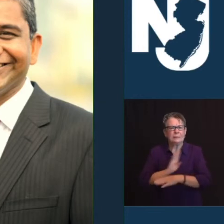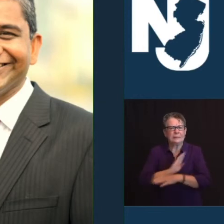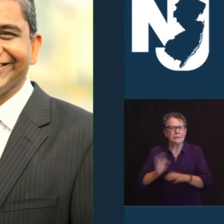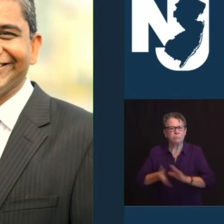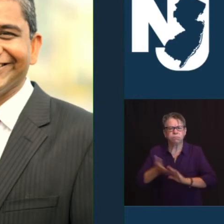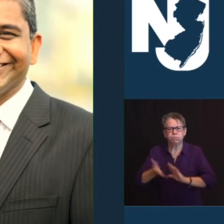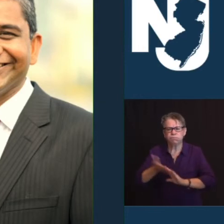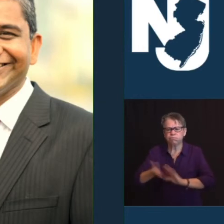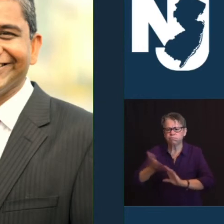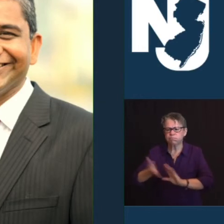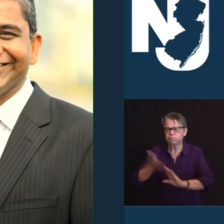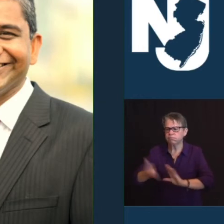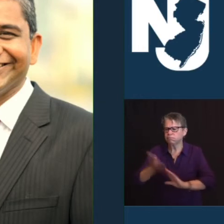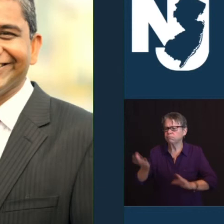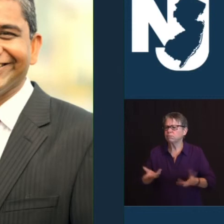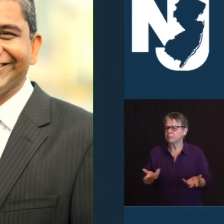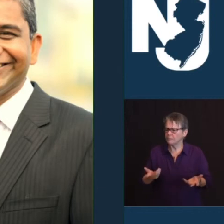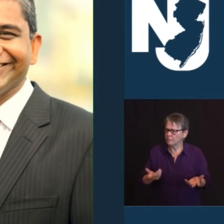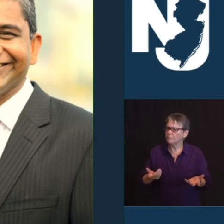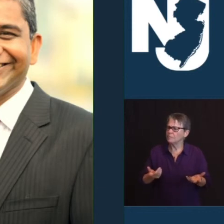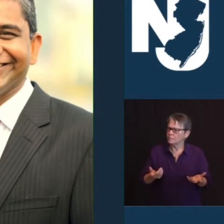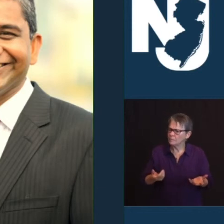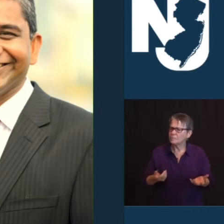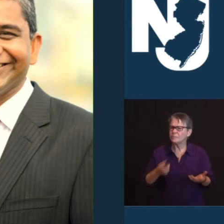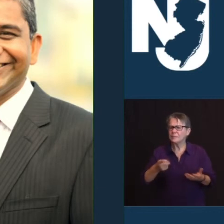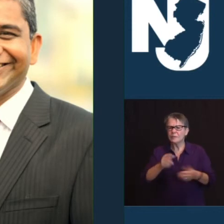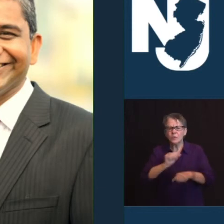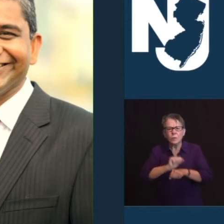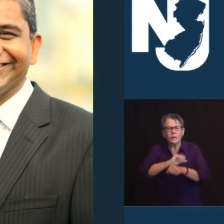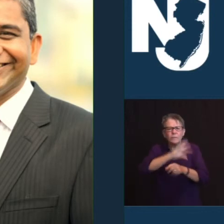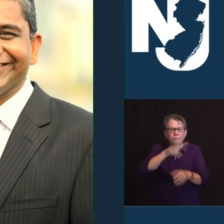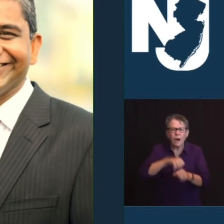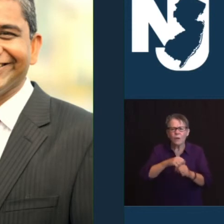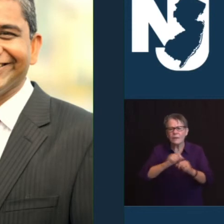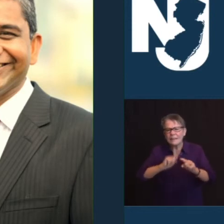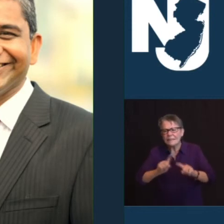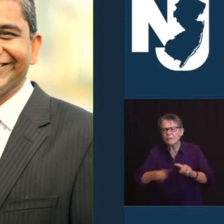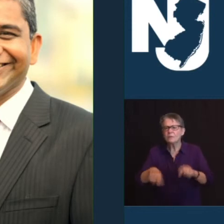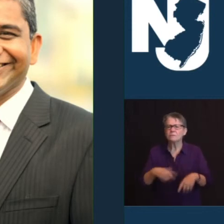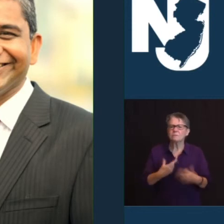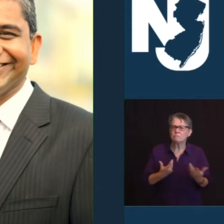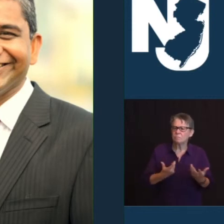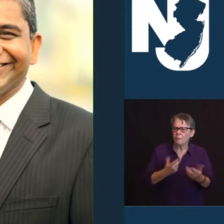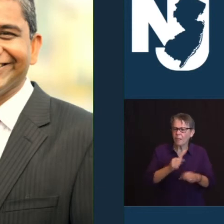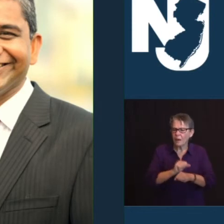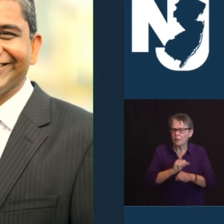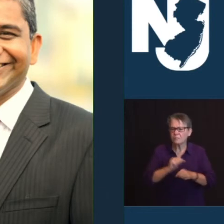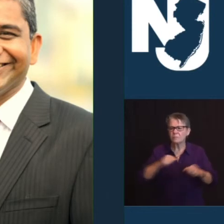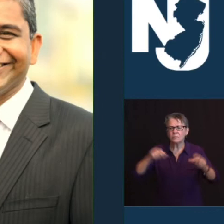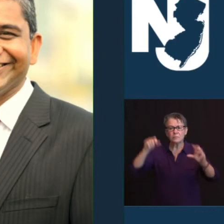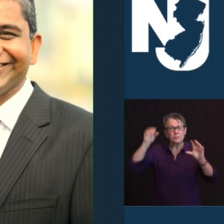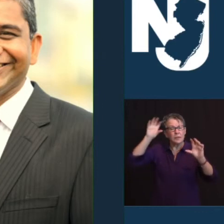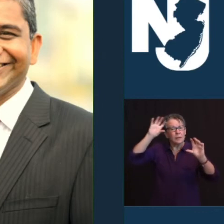Legacy Pharmacy Group, which represents the community pharmacy industry. Their website, check them out,